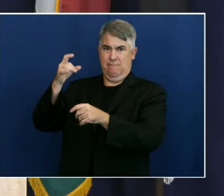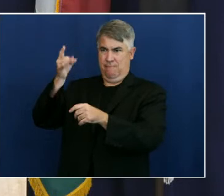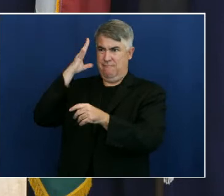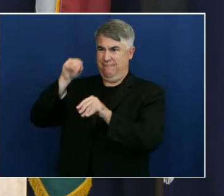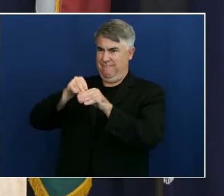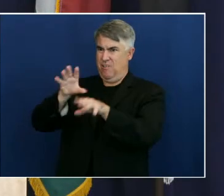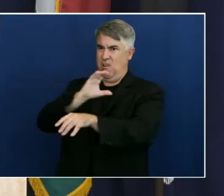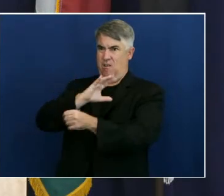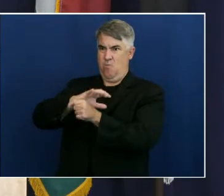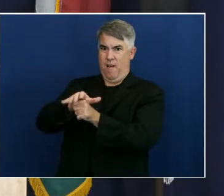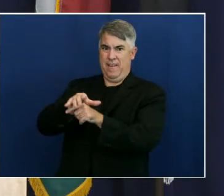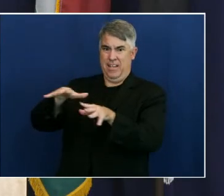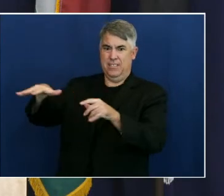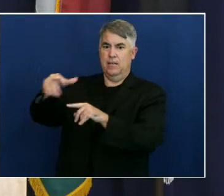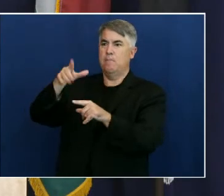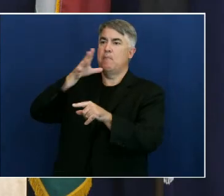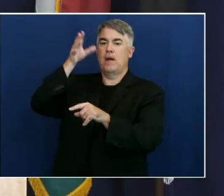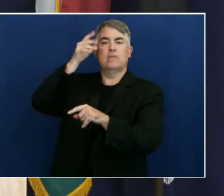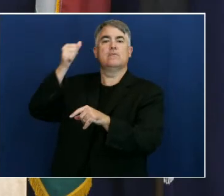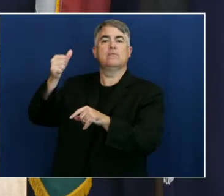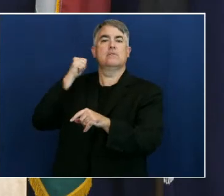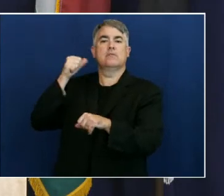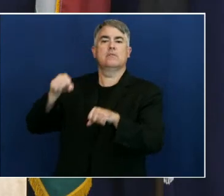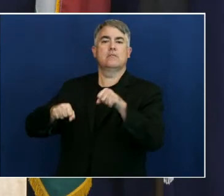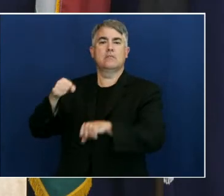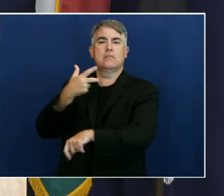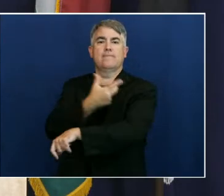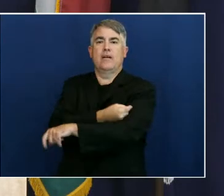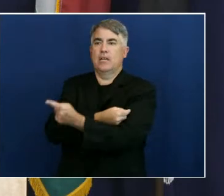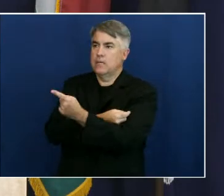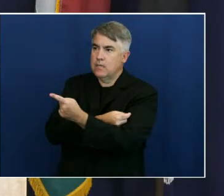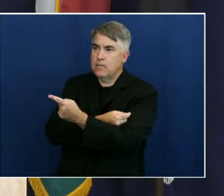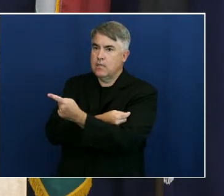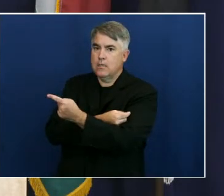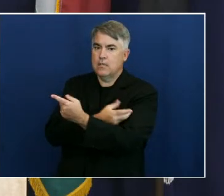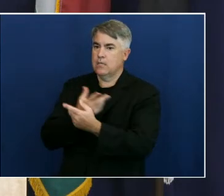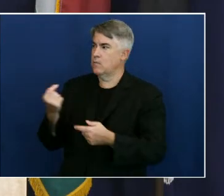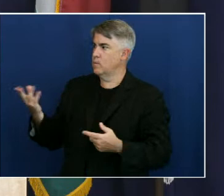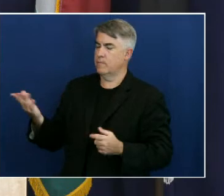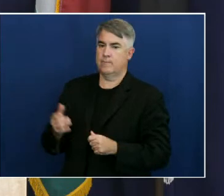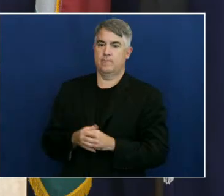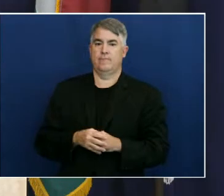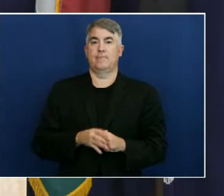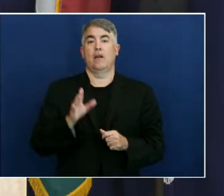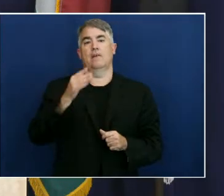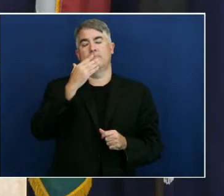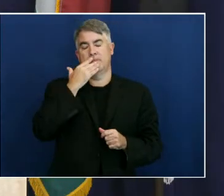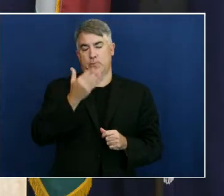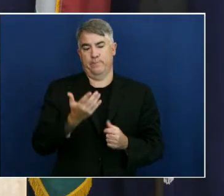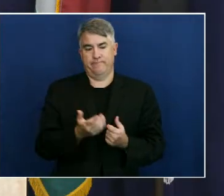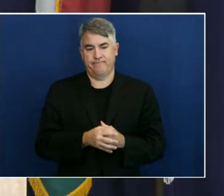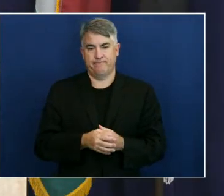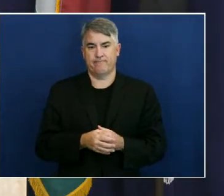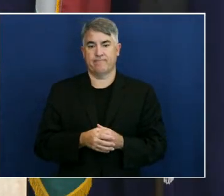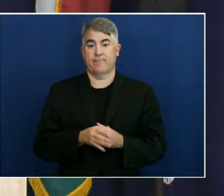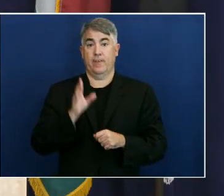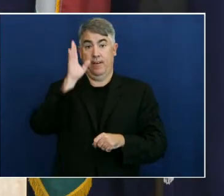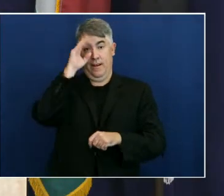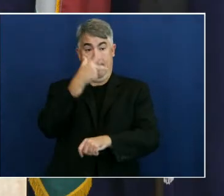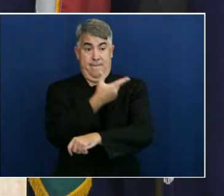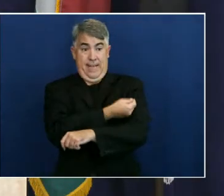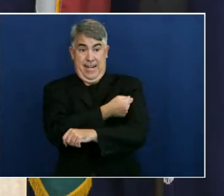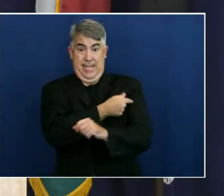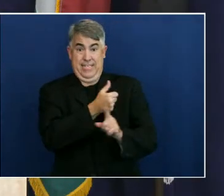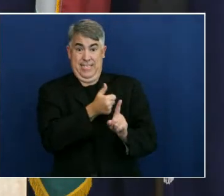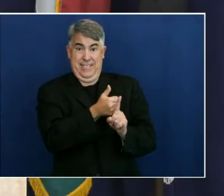to 15-year-old? Yeah, thank you for that. This is an opportunity to emphasize the fact that the vaccines,